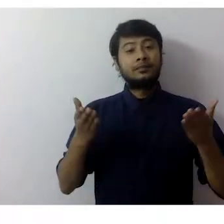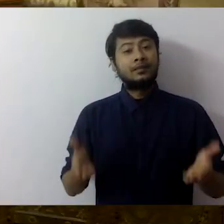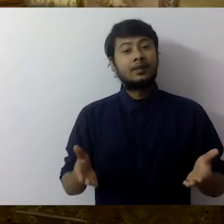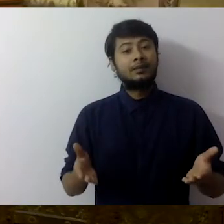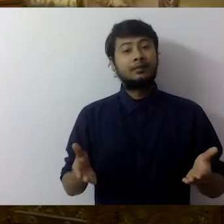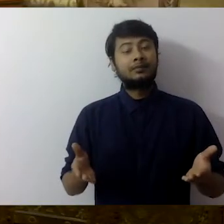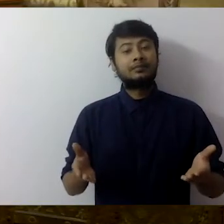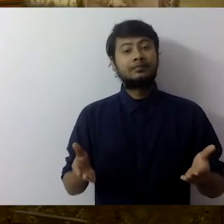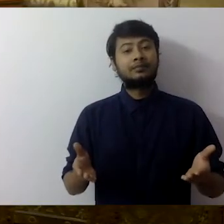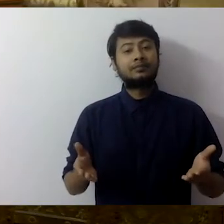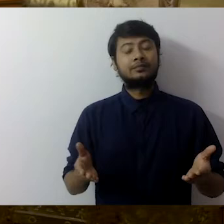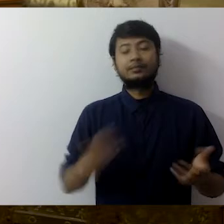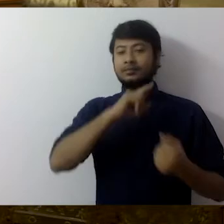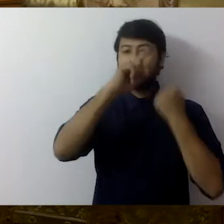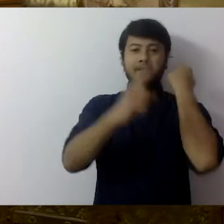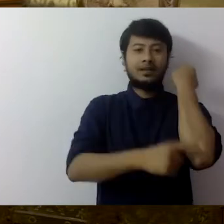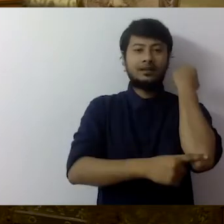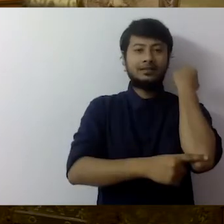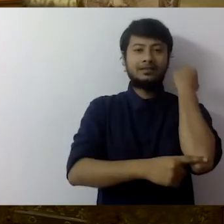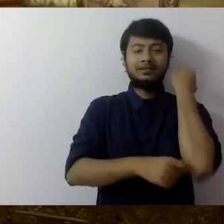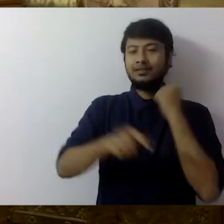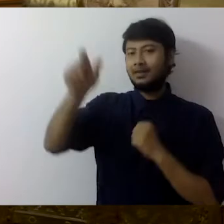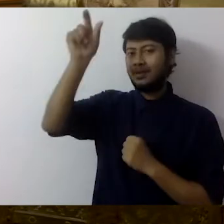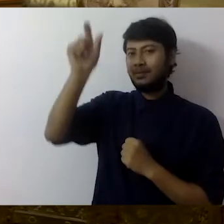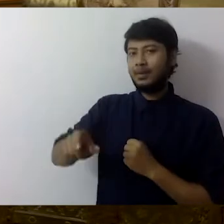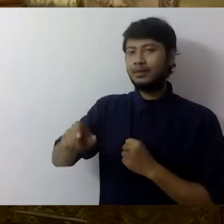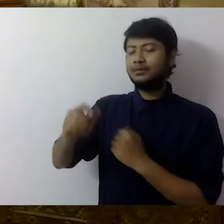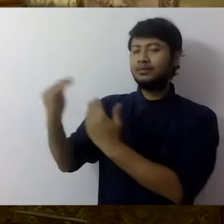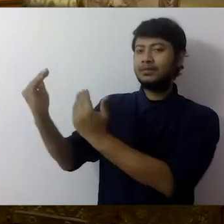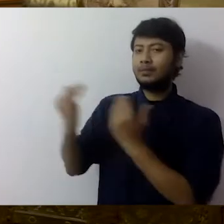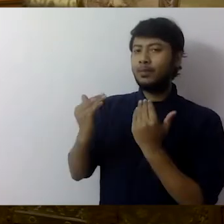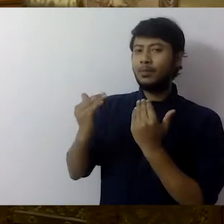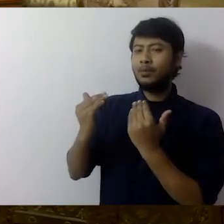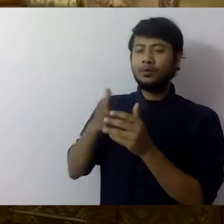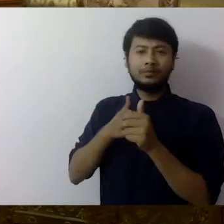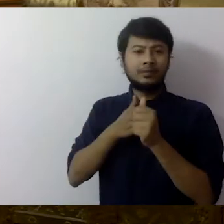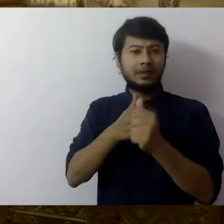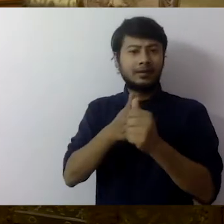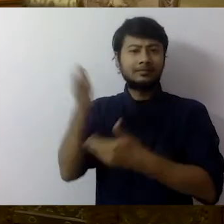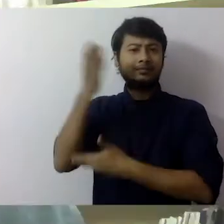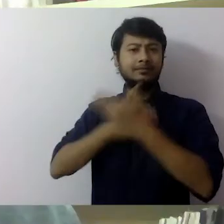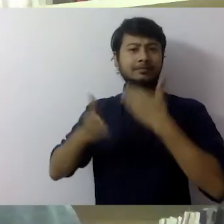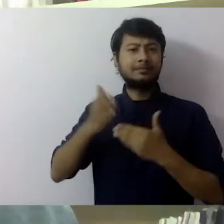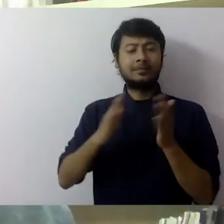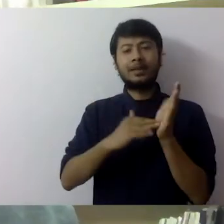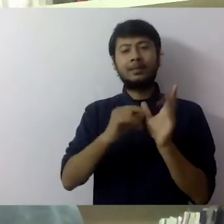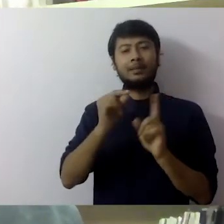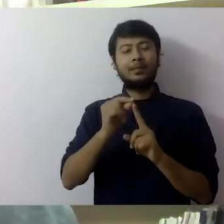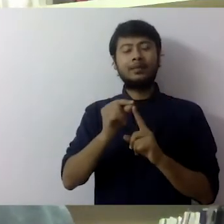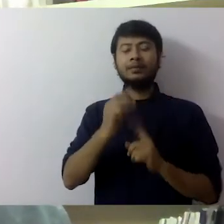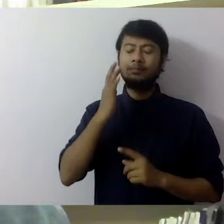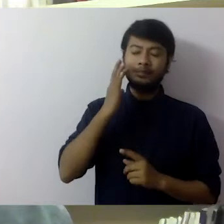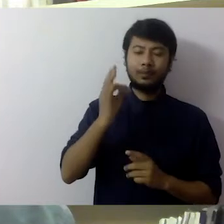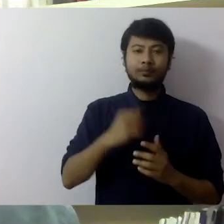And now, a final word from our patrons whose support and guidance have been integral to MAP's journey. Thank you for this